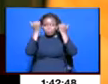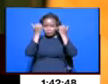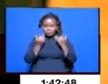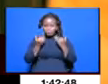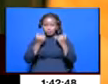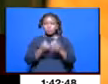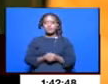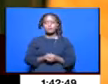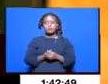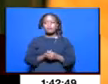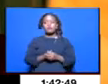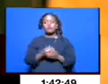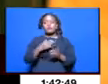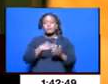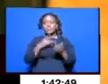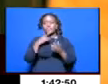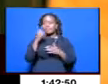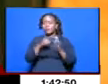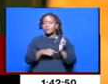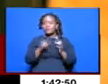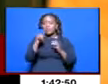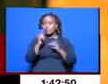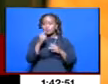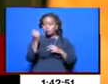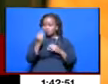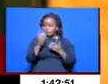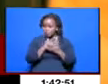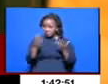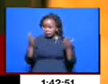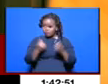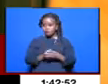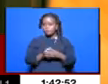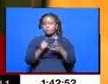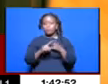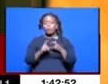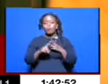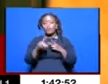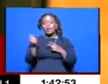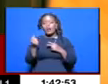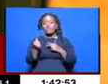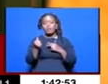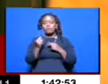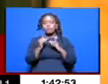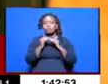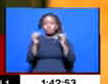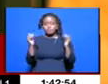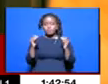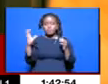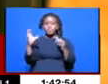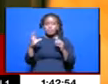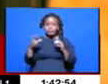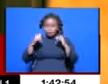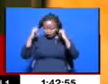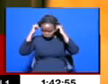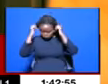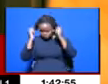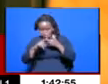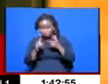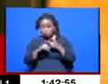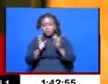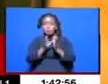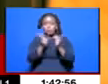I've said it is a heuristic device. The four sequential steps of civic education, public participation, and the